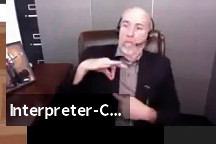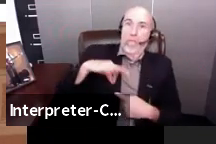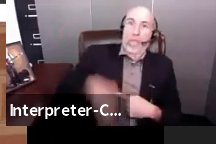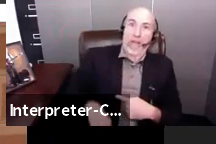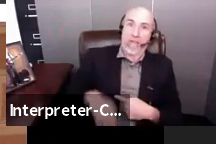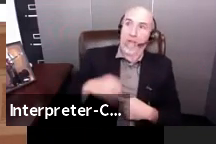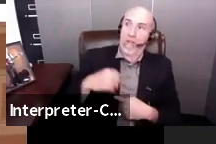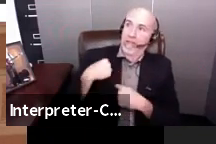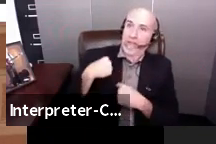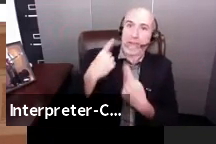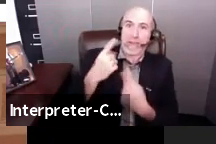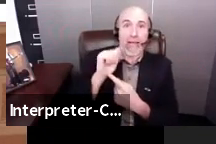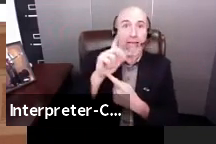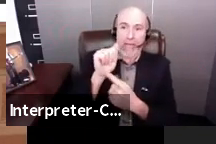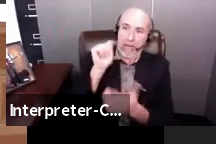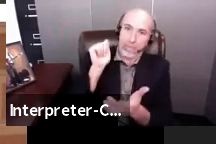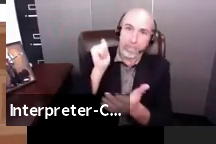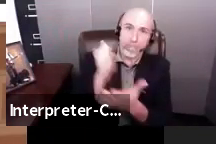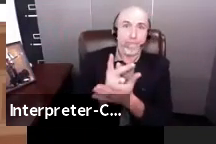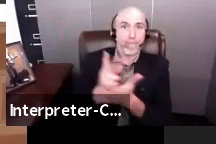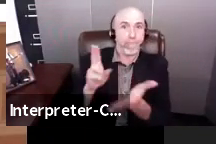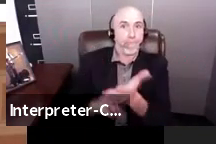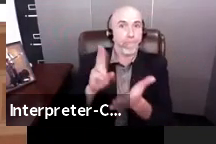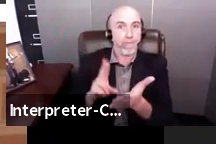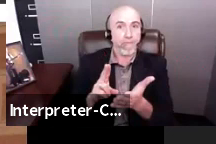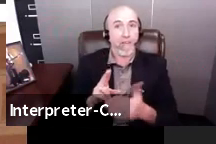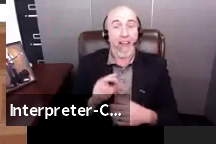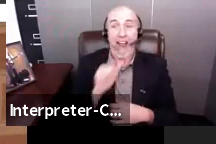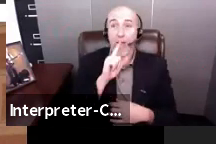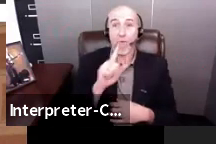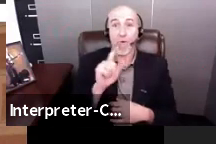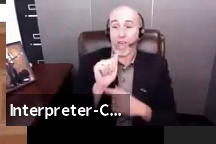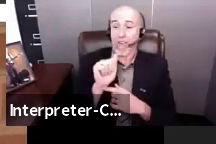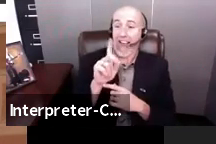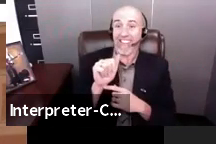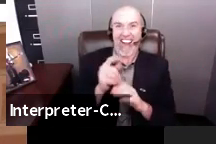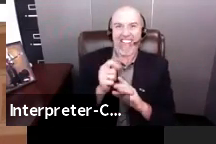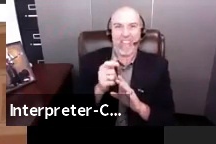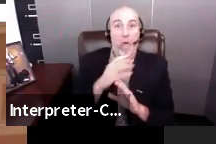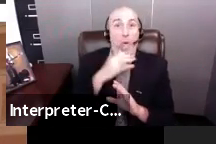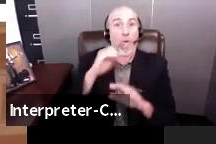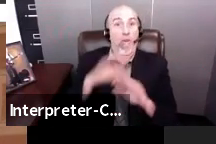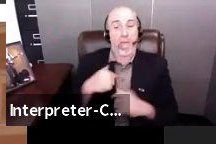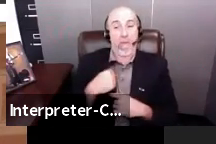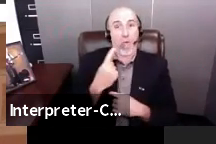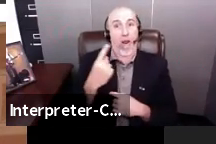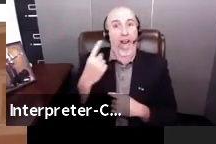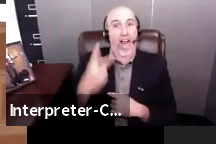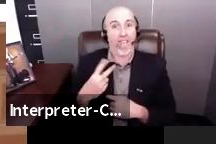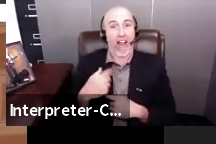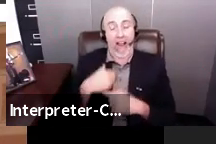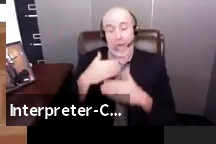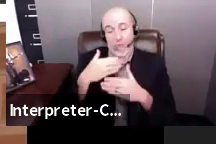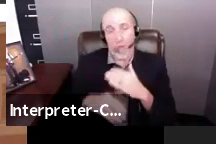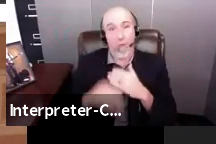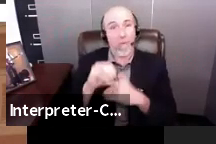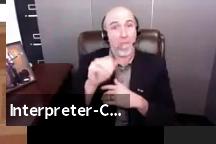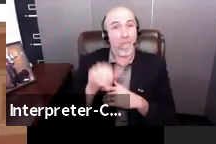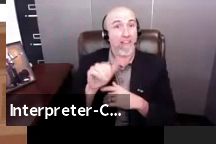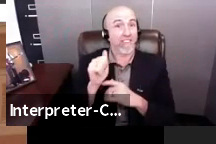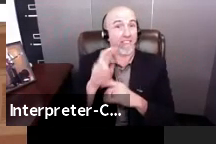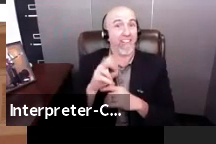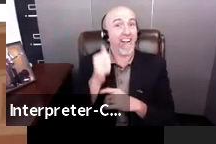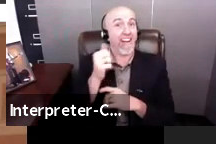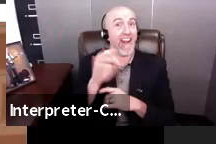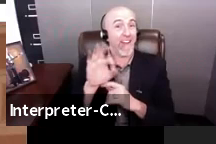of the ADA. In fact, the ADA precedes me by a year and a half. I came onto the scene on May 17th,